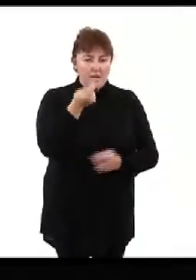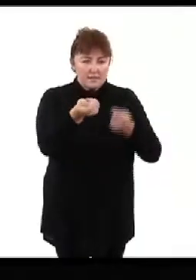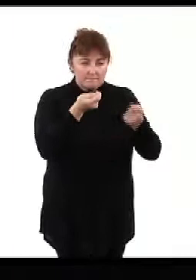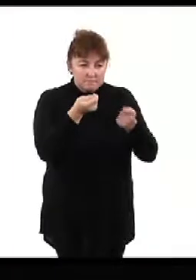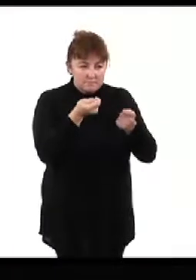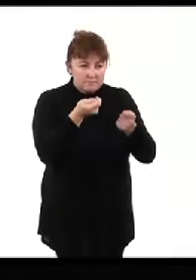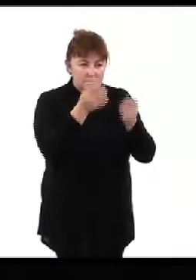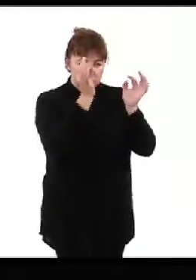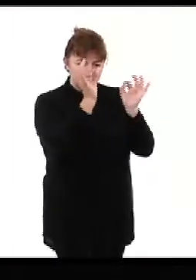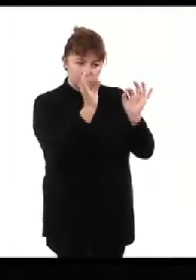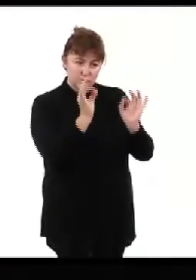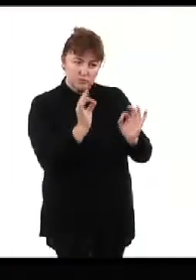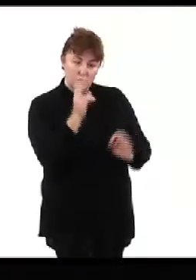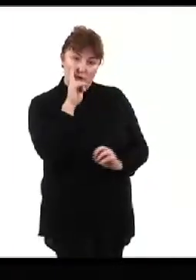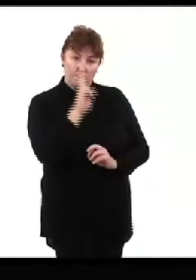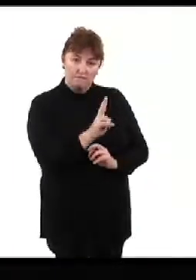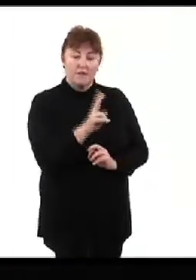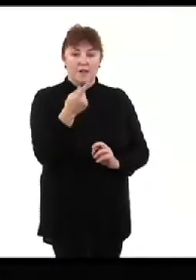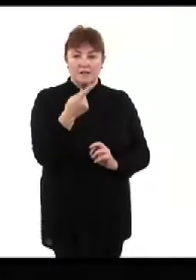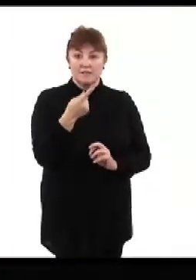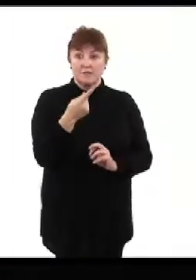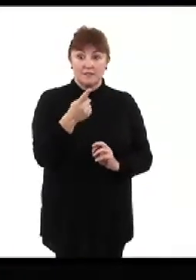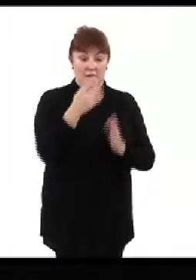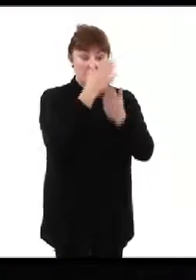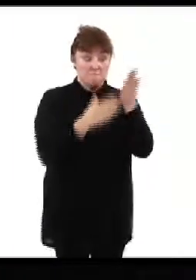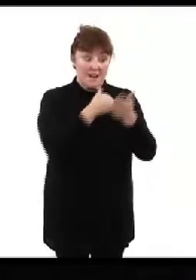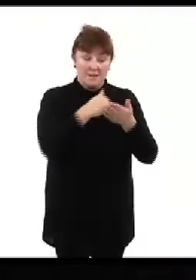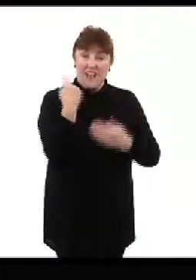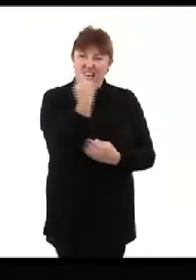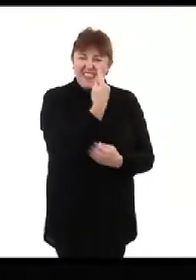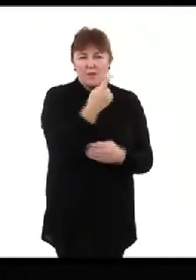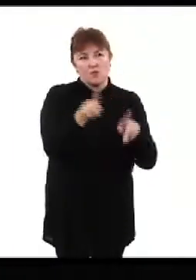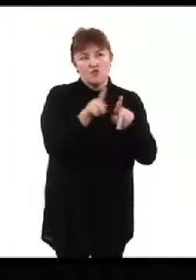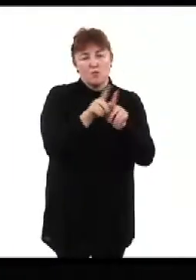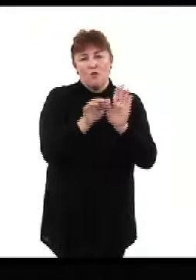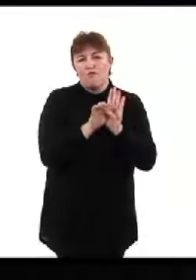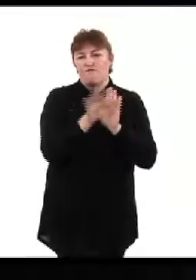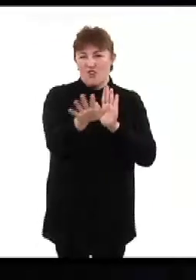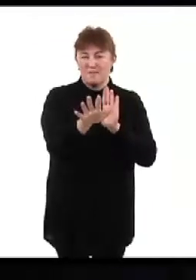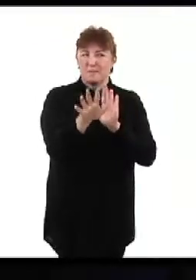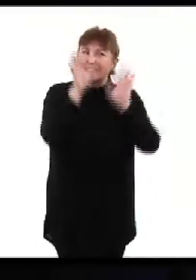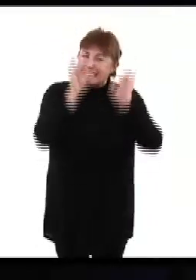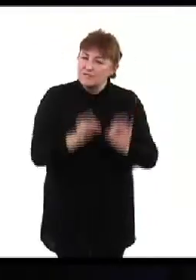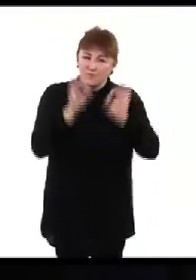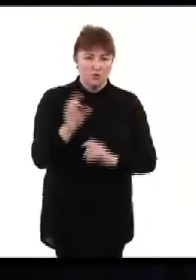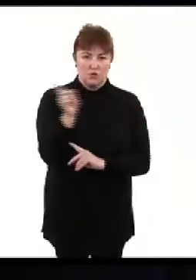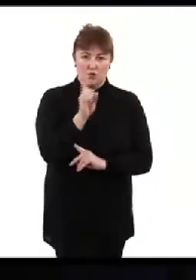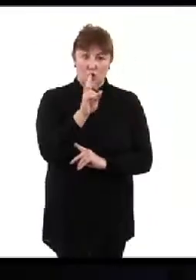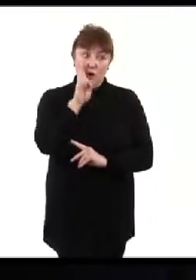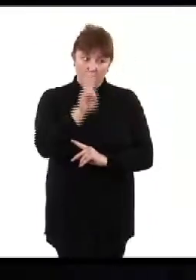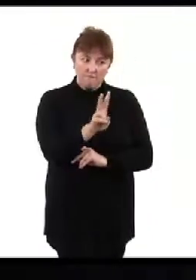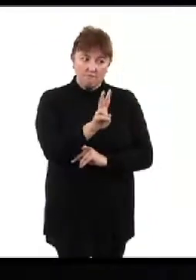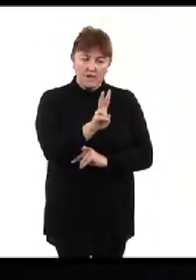location. Okay, so when we measured for each of these parameters,